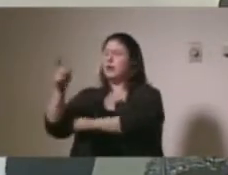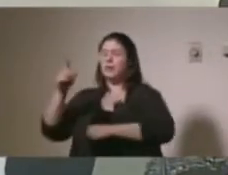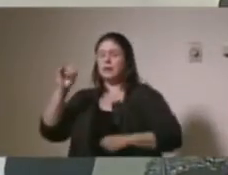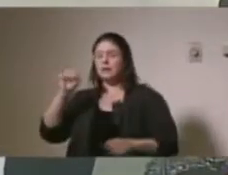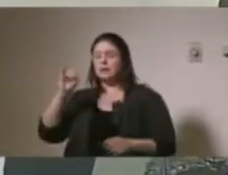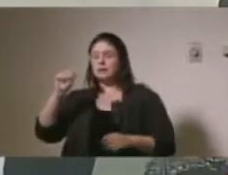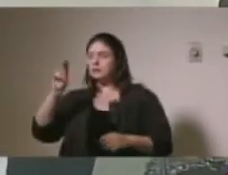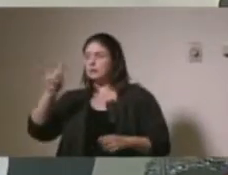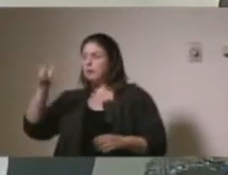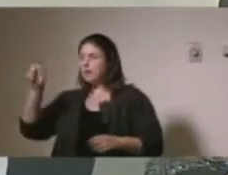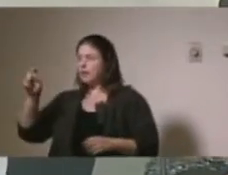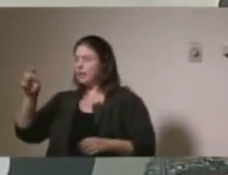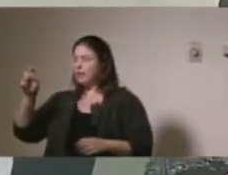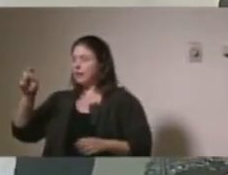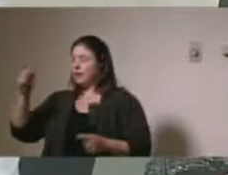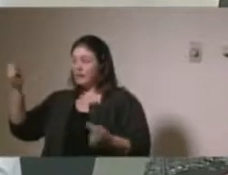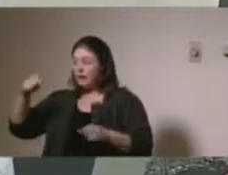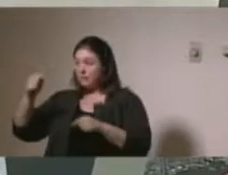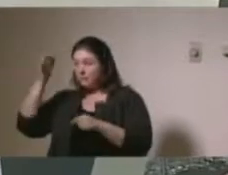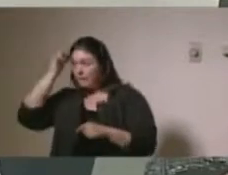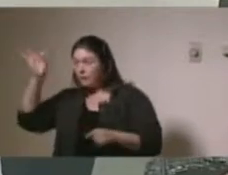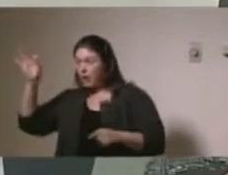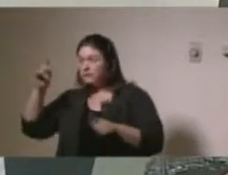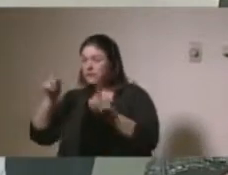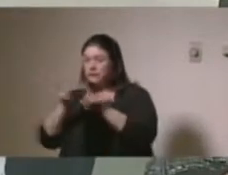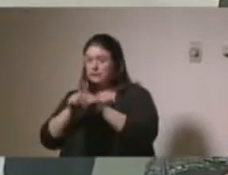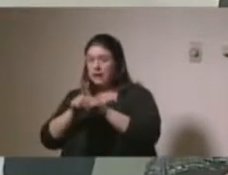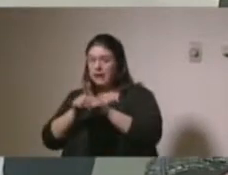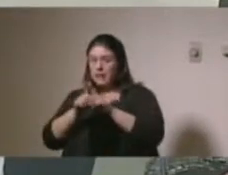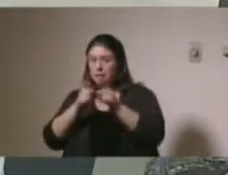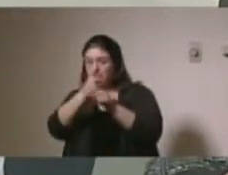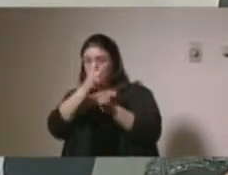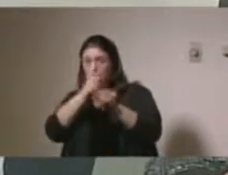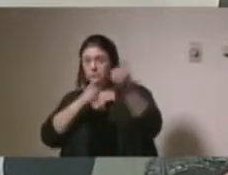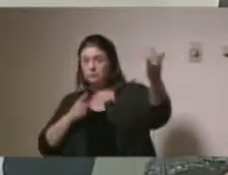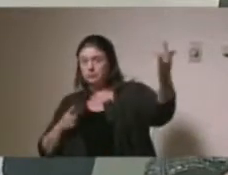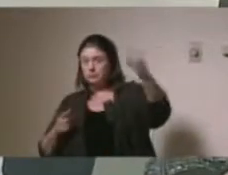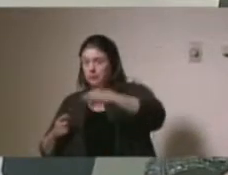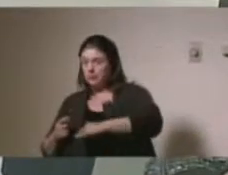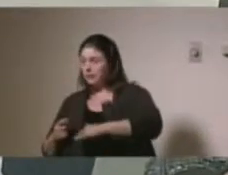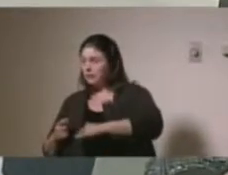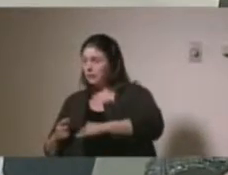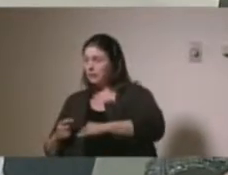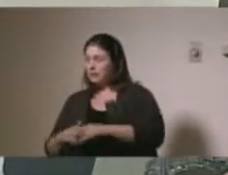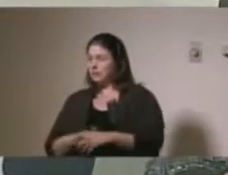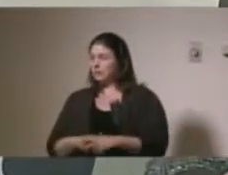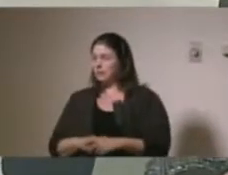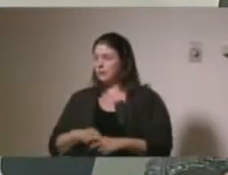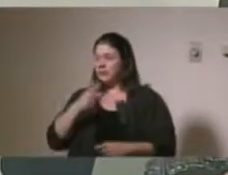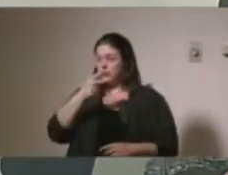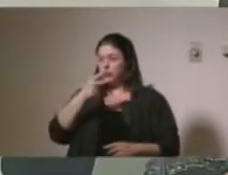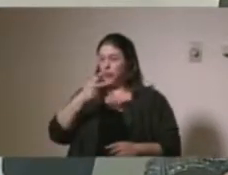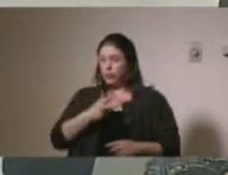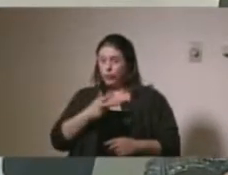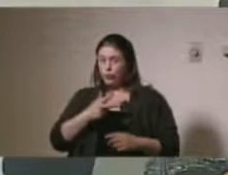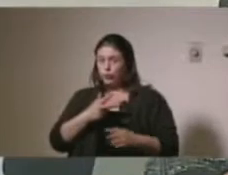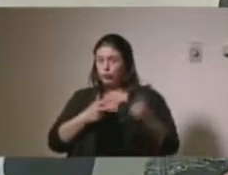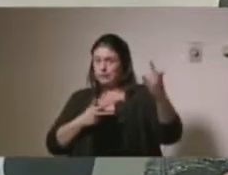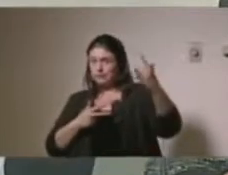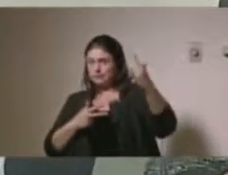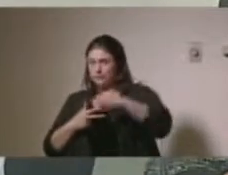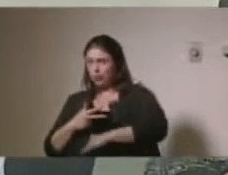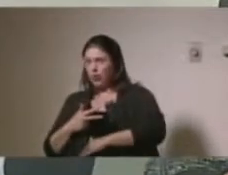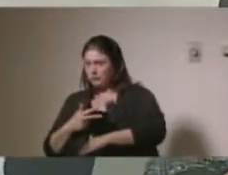came the same distance in Canada. And I only came about 2/3 the way across the country. So when we're talking